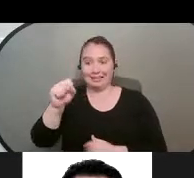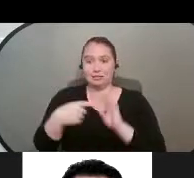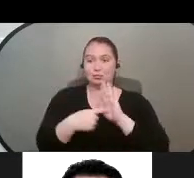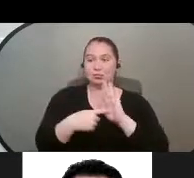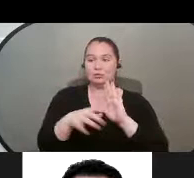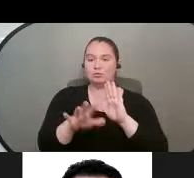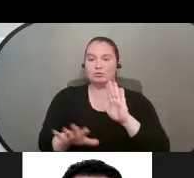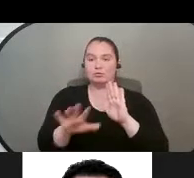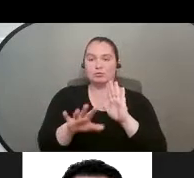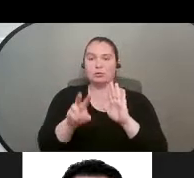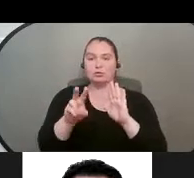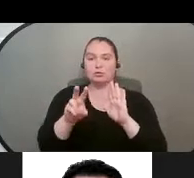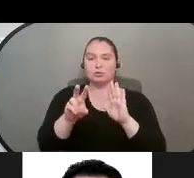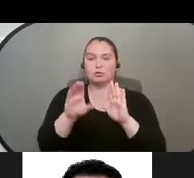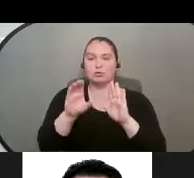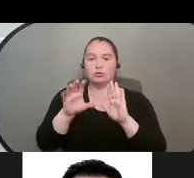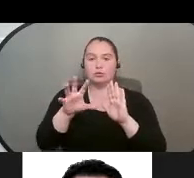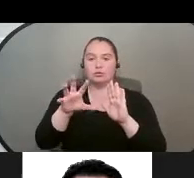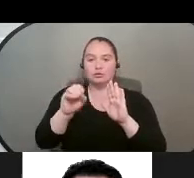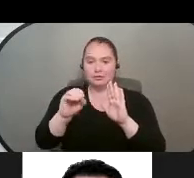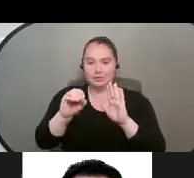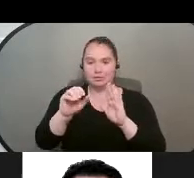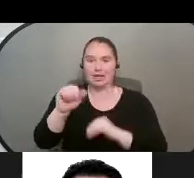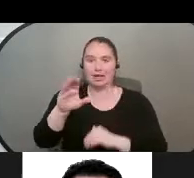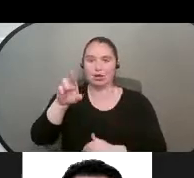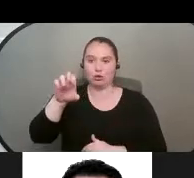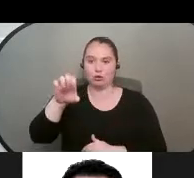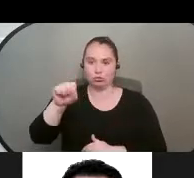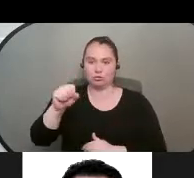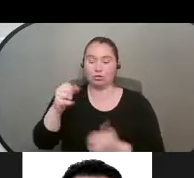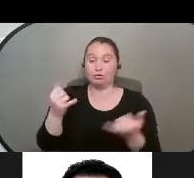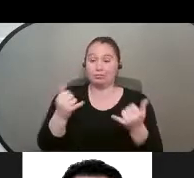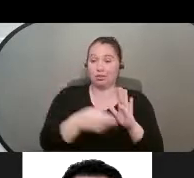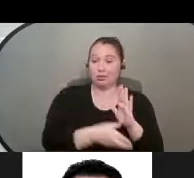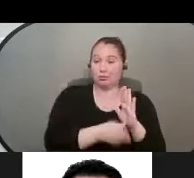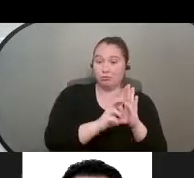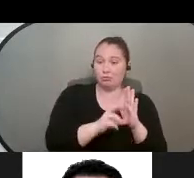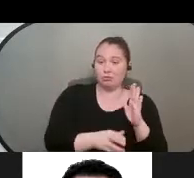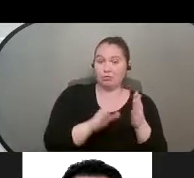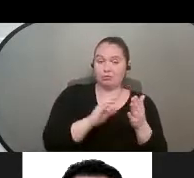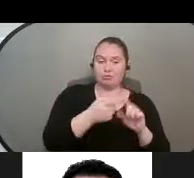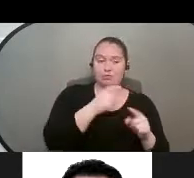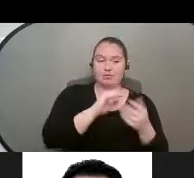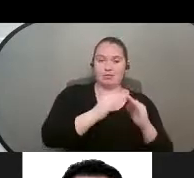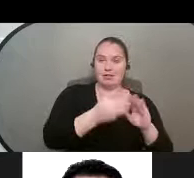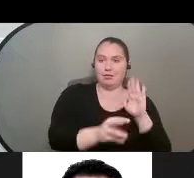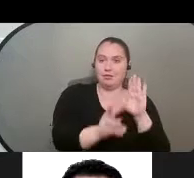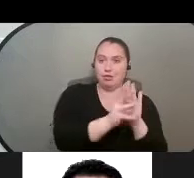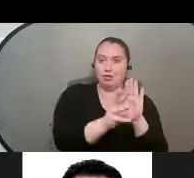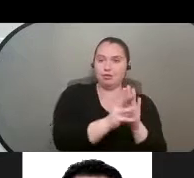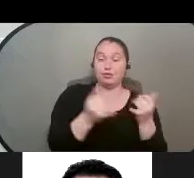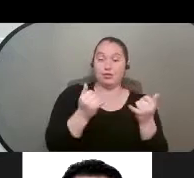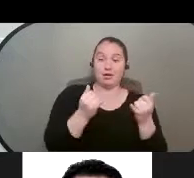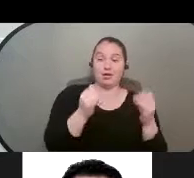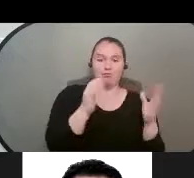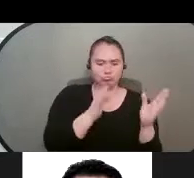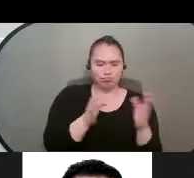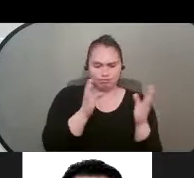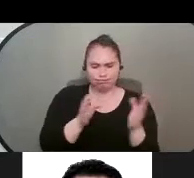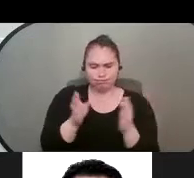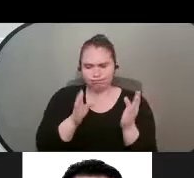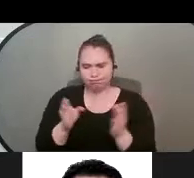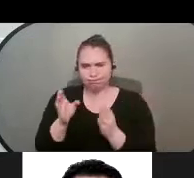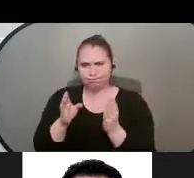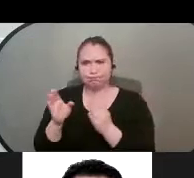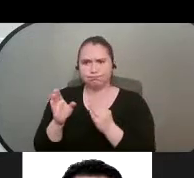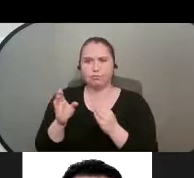of development. It is currently under review with the city, so it's still in the preliminary planning stages.